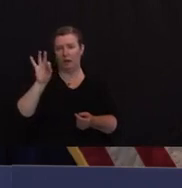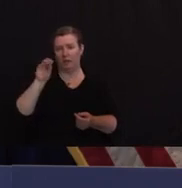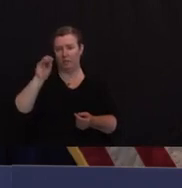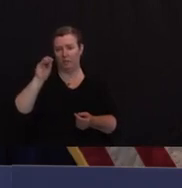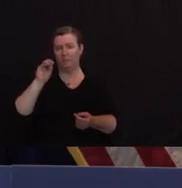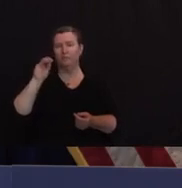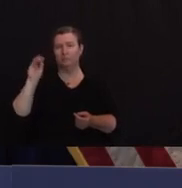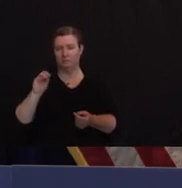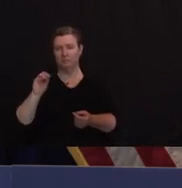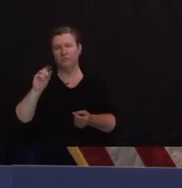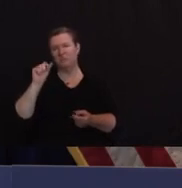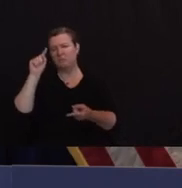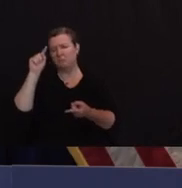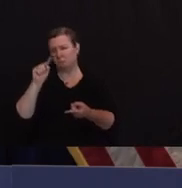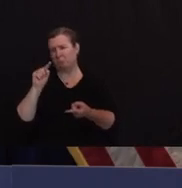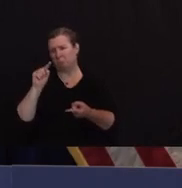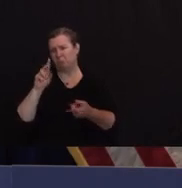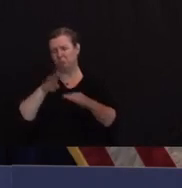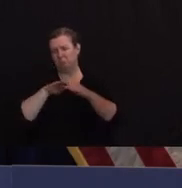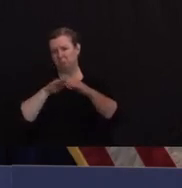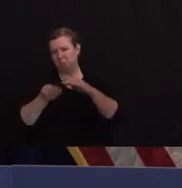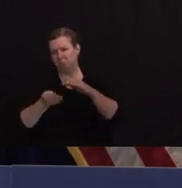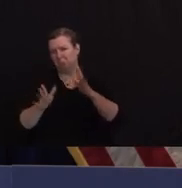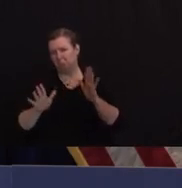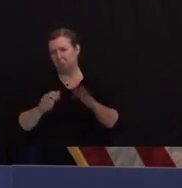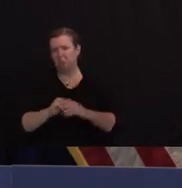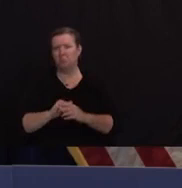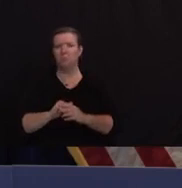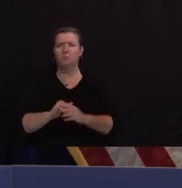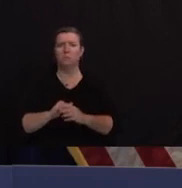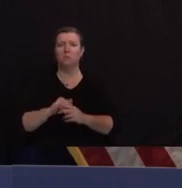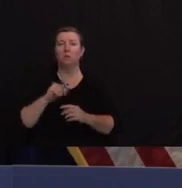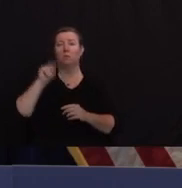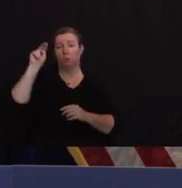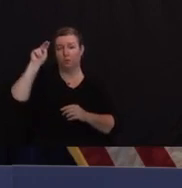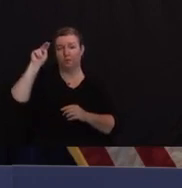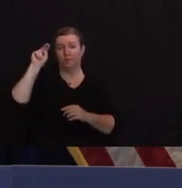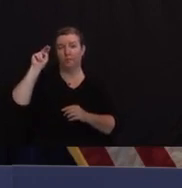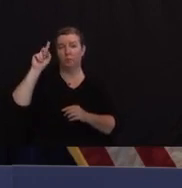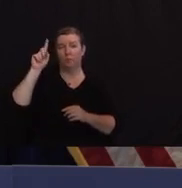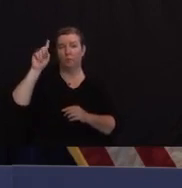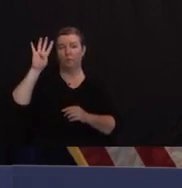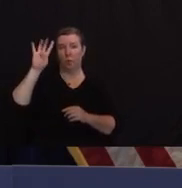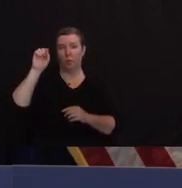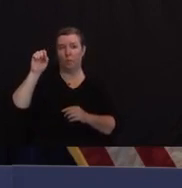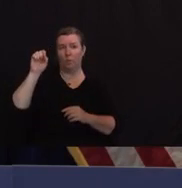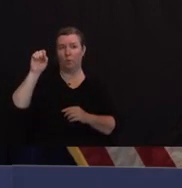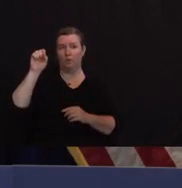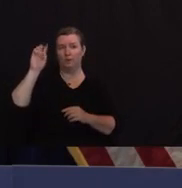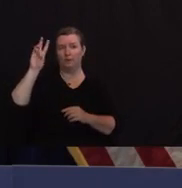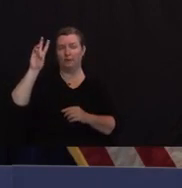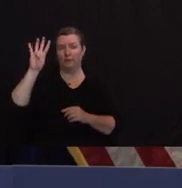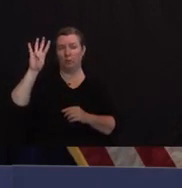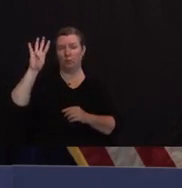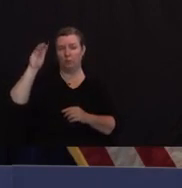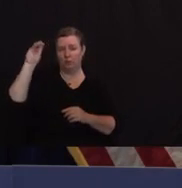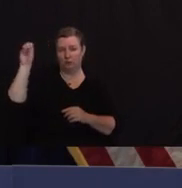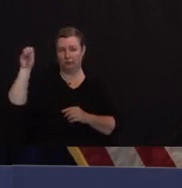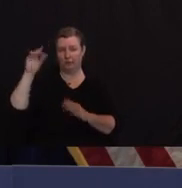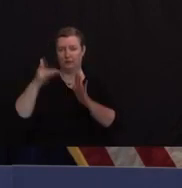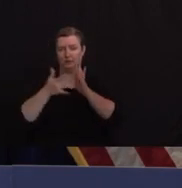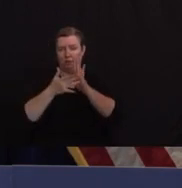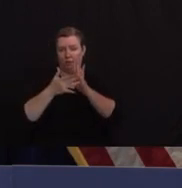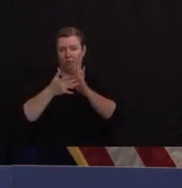our positivity, which is a good thing. The northern part of the state reports 4.64%, the central part of the